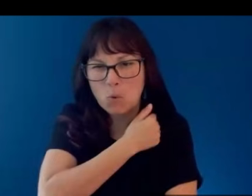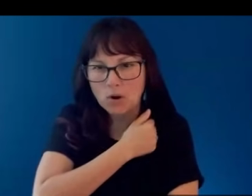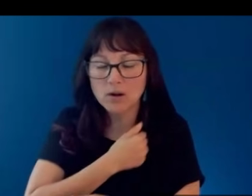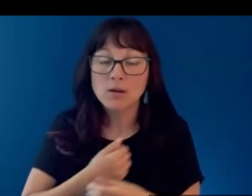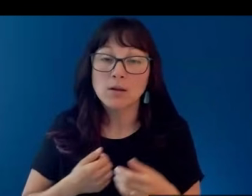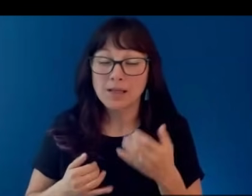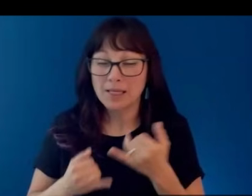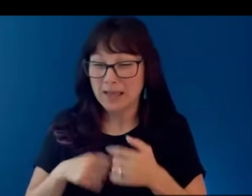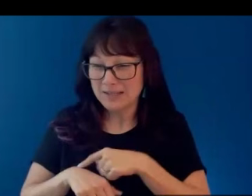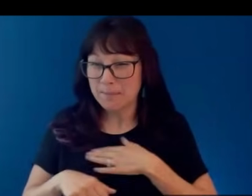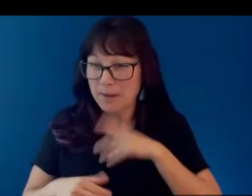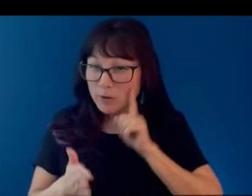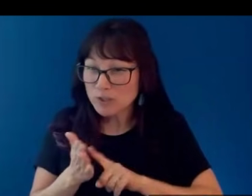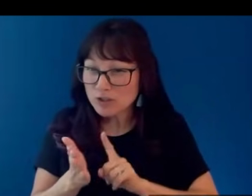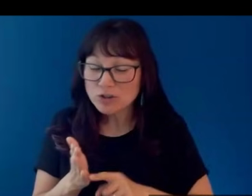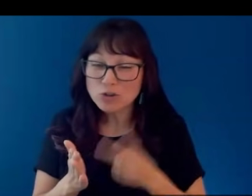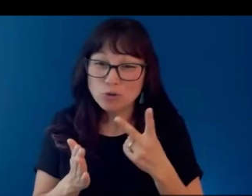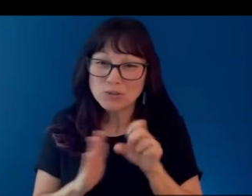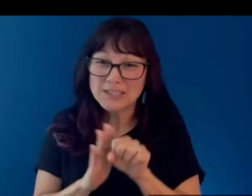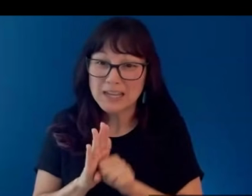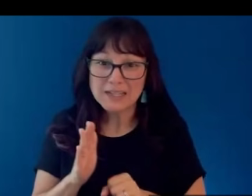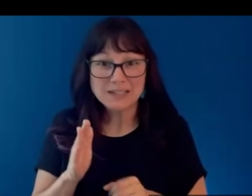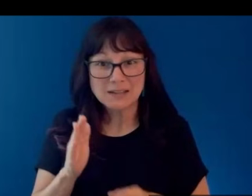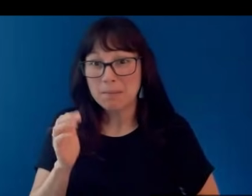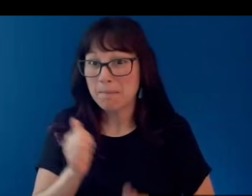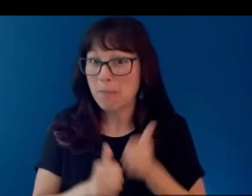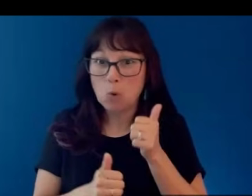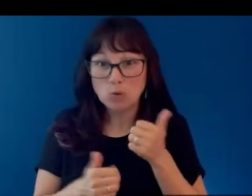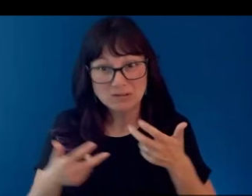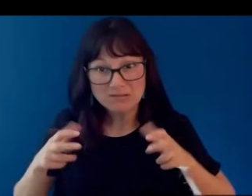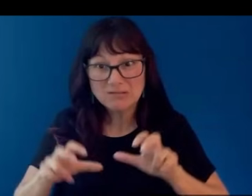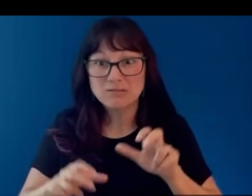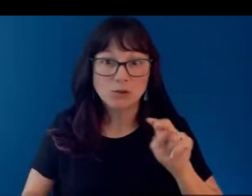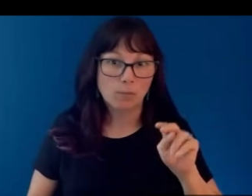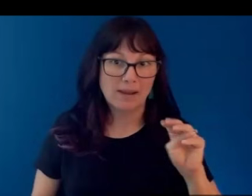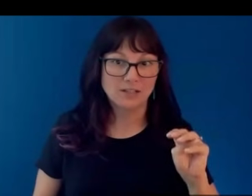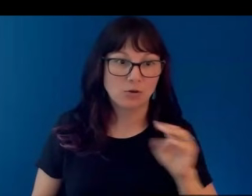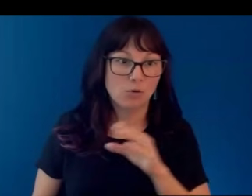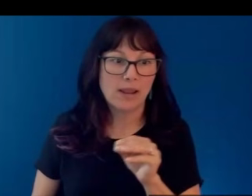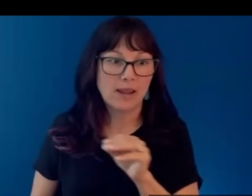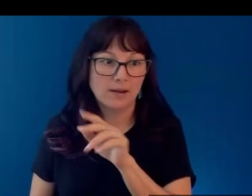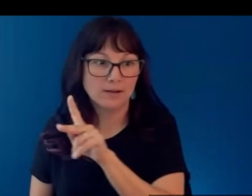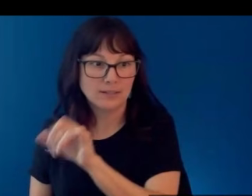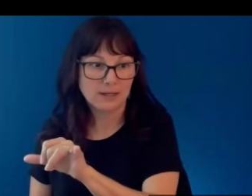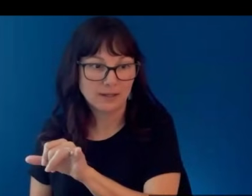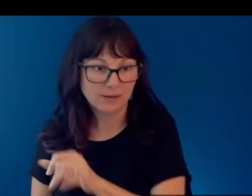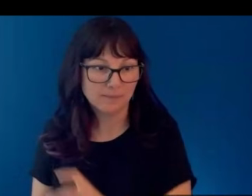the highest assistance from the federal government were New Mexico and Kentucky.